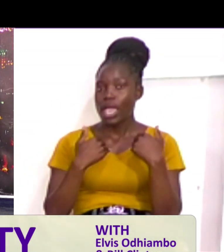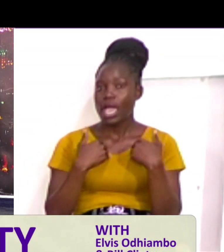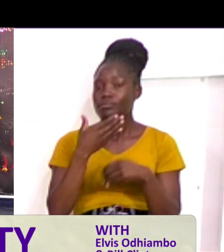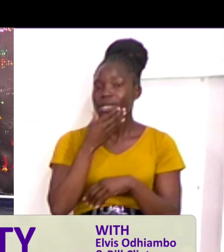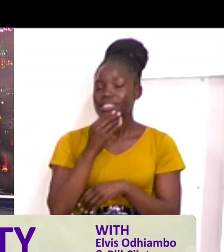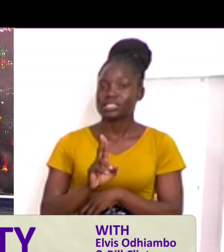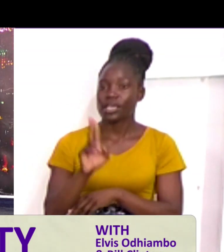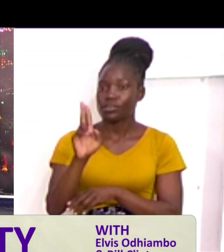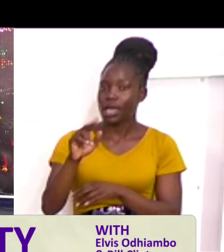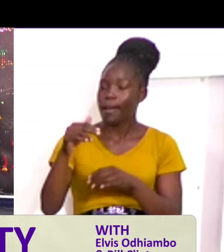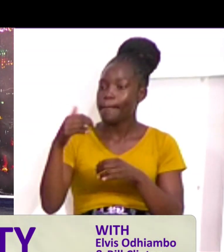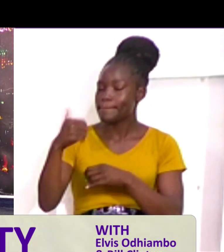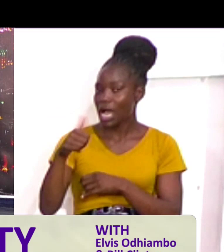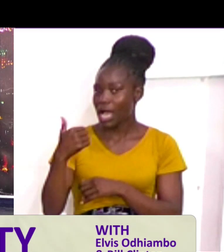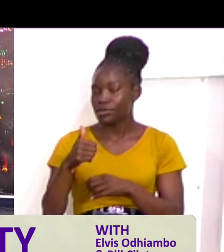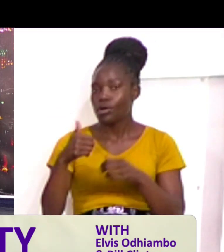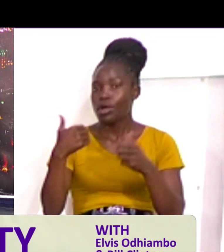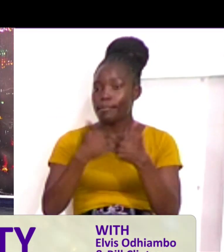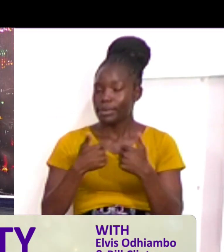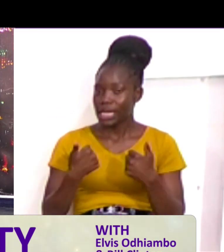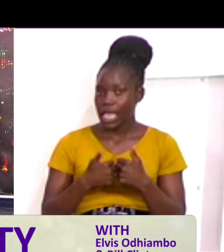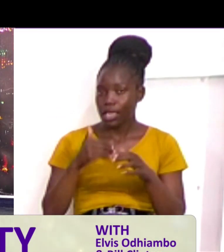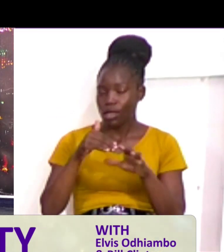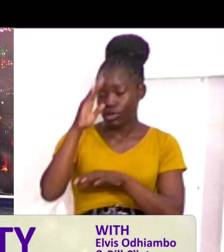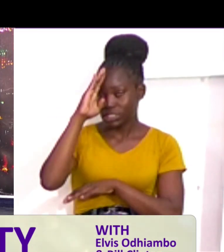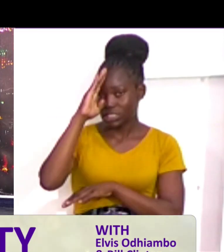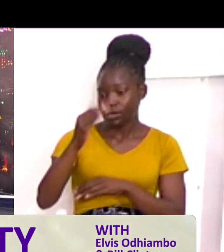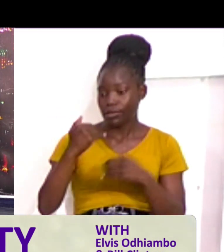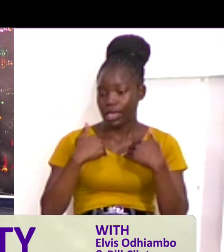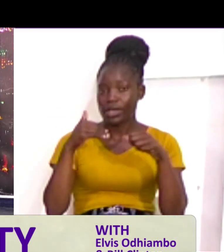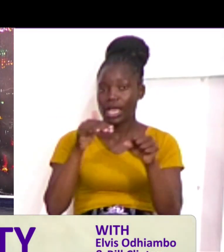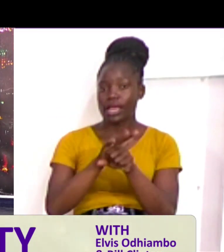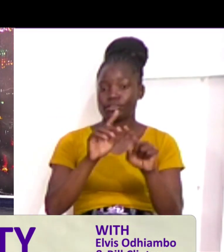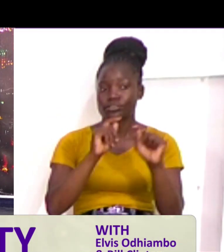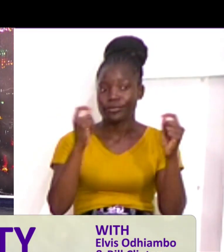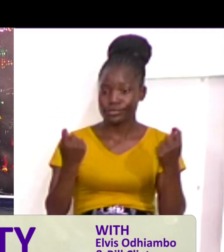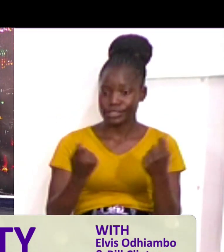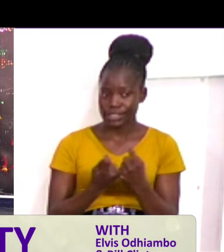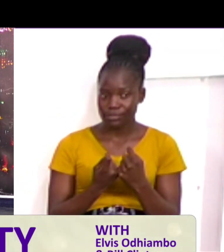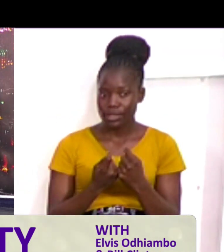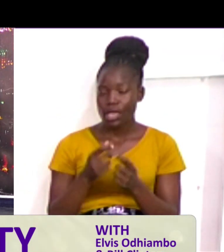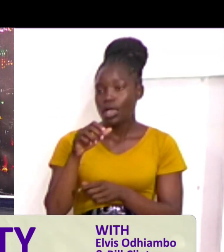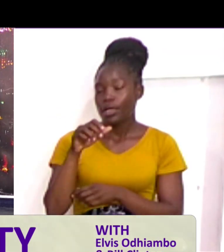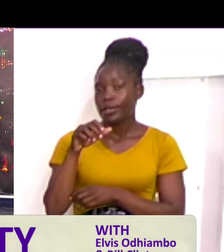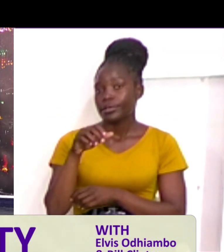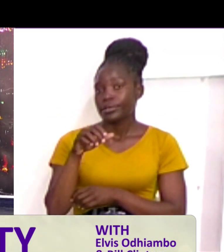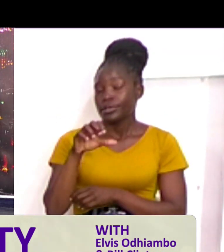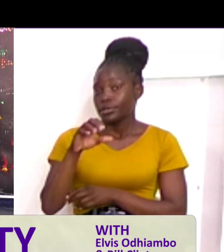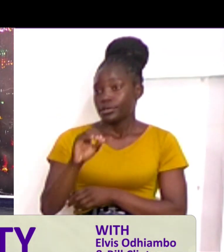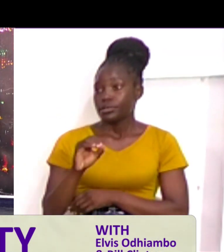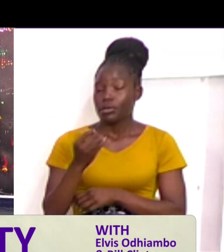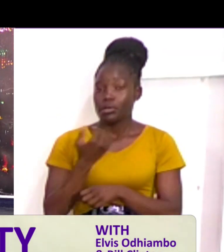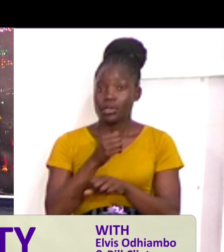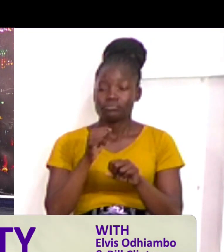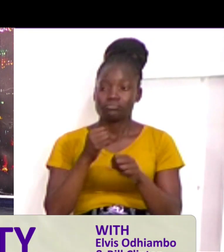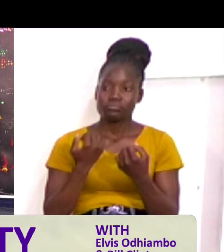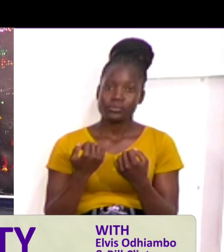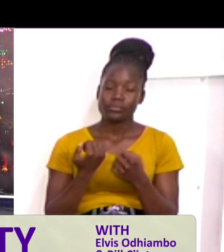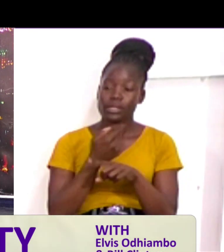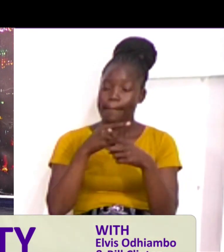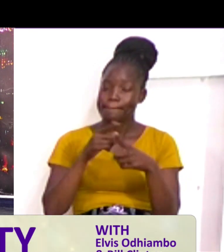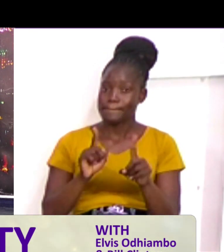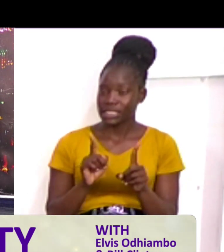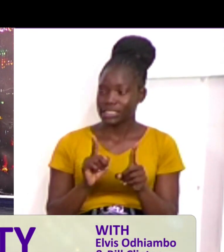Manchester United still playing on Sunday. So there's still a lot of teams into the fray so far. So we cannot still call it.